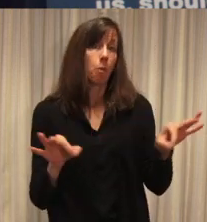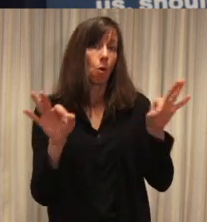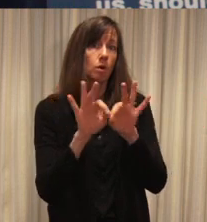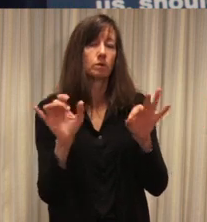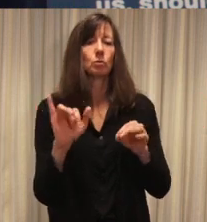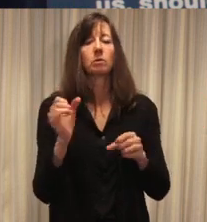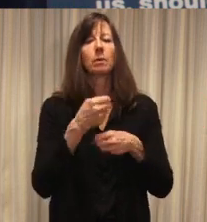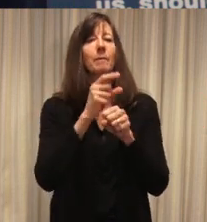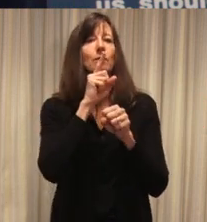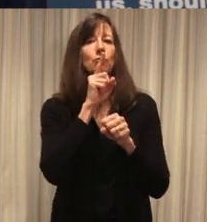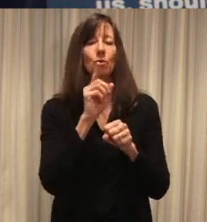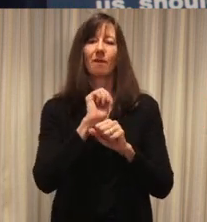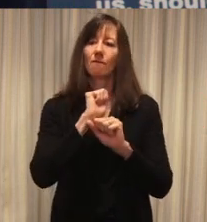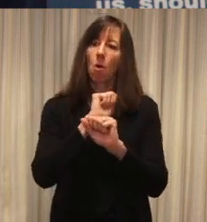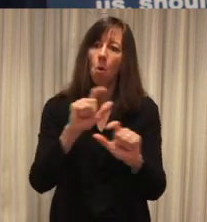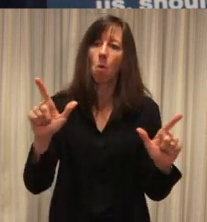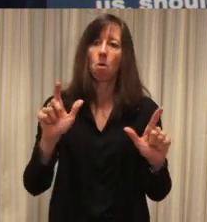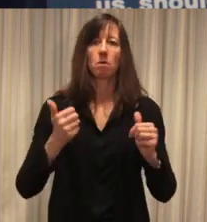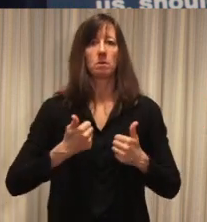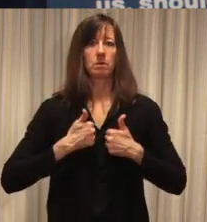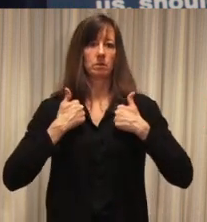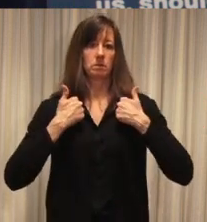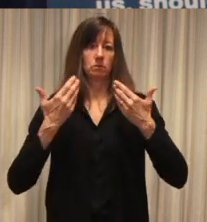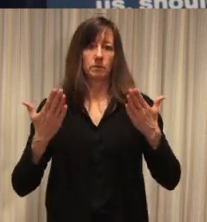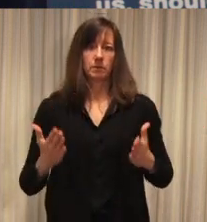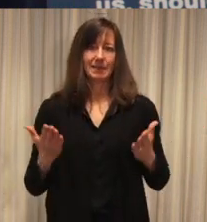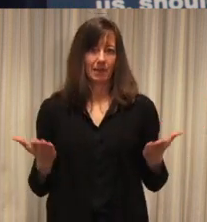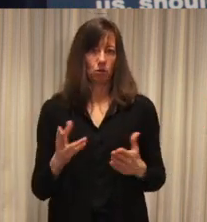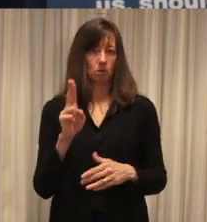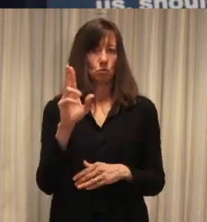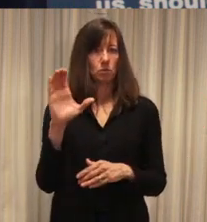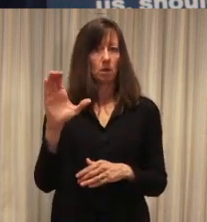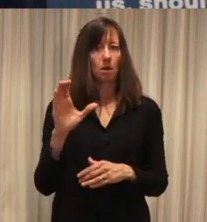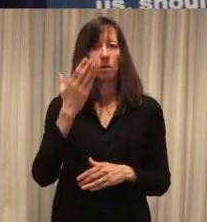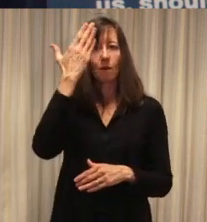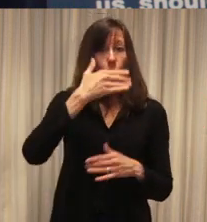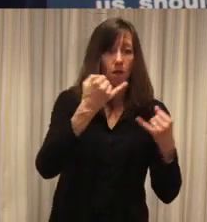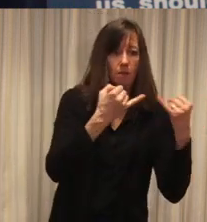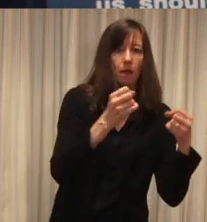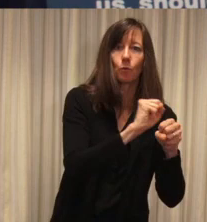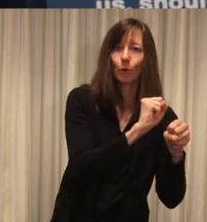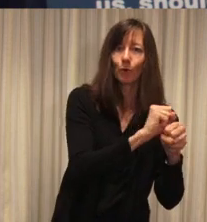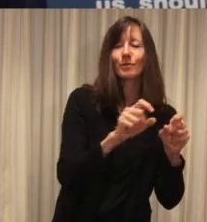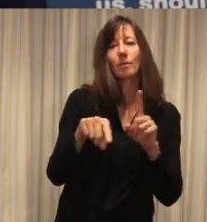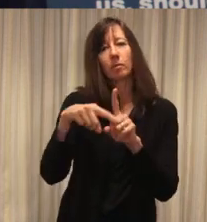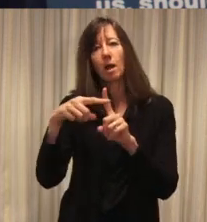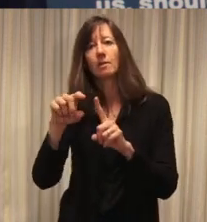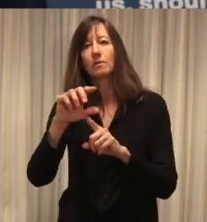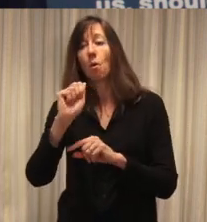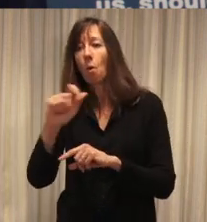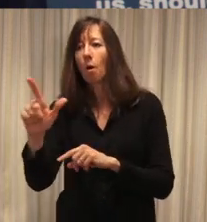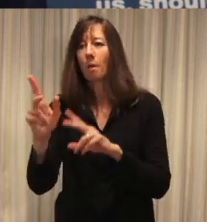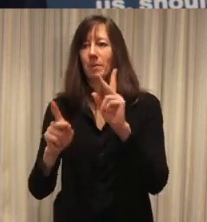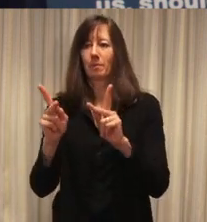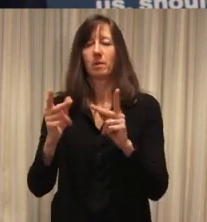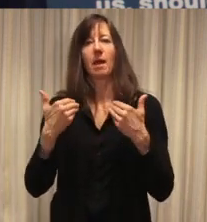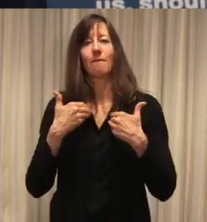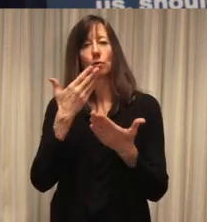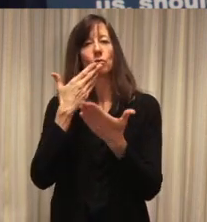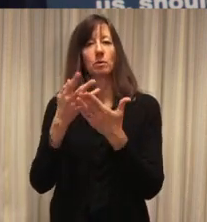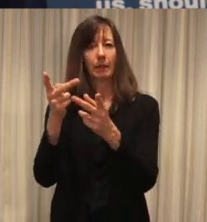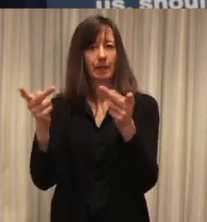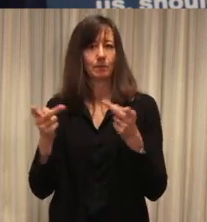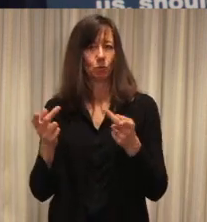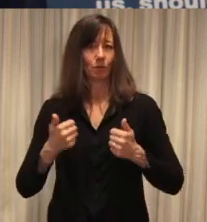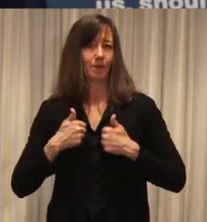our residents, our frontline workers, and everyone can afford a decent place to live. And to do that correctly, we have to have all of our